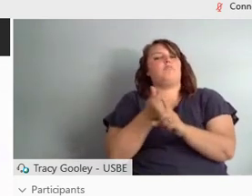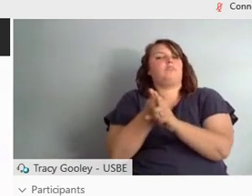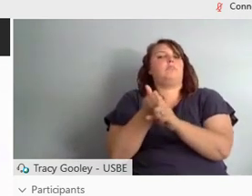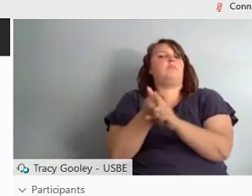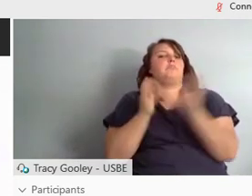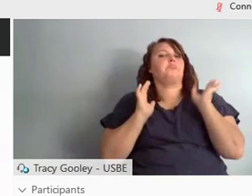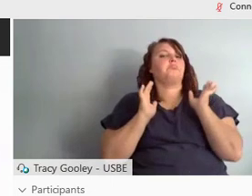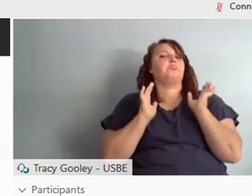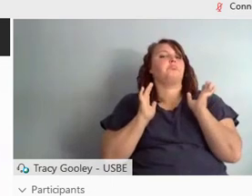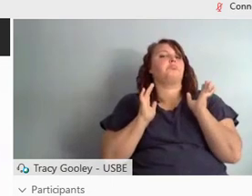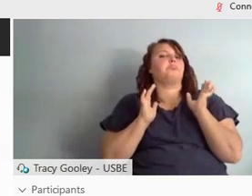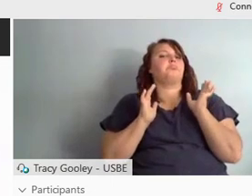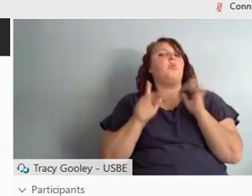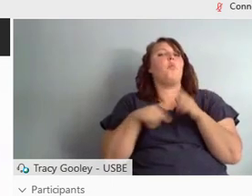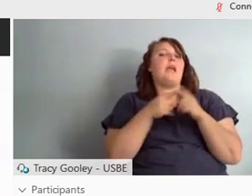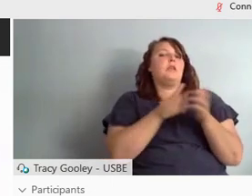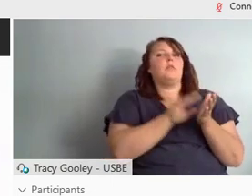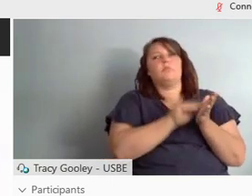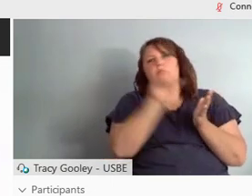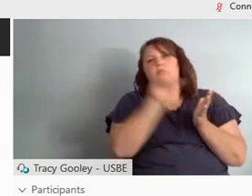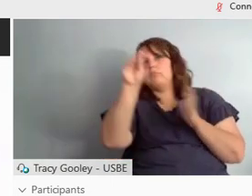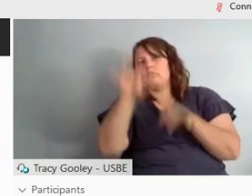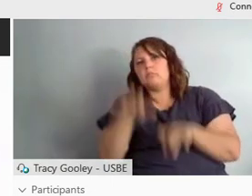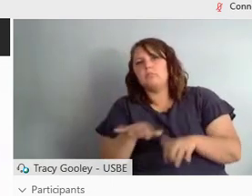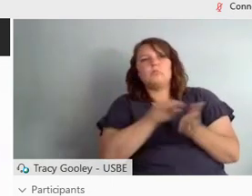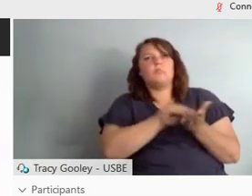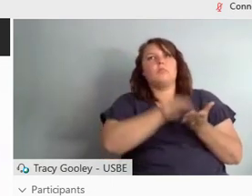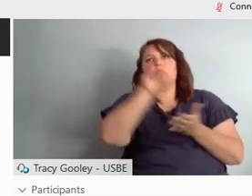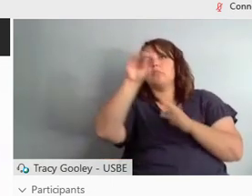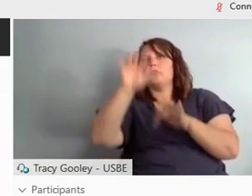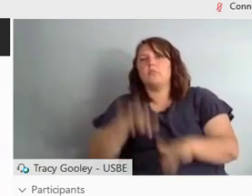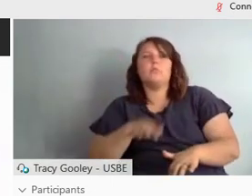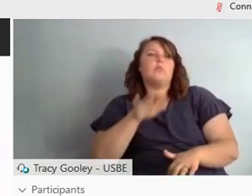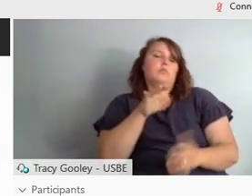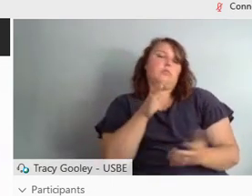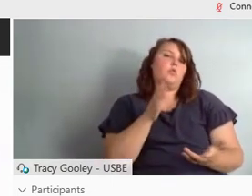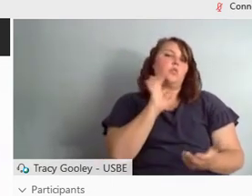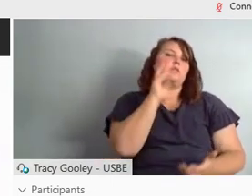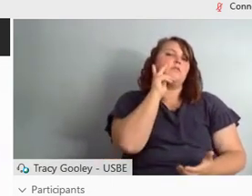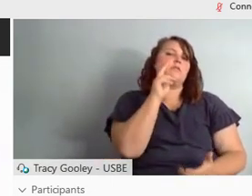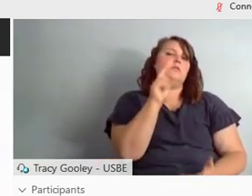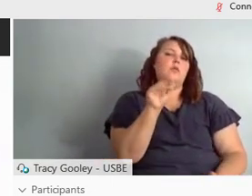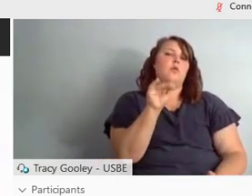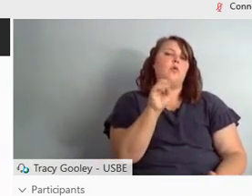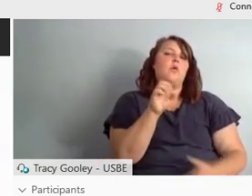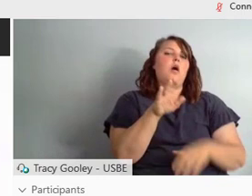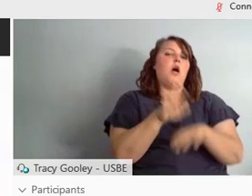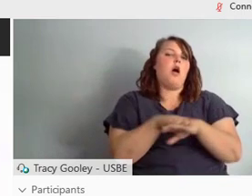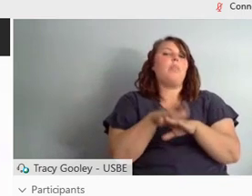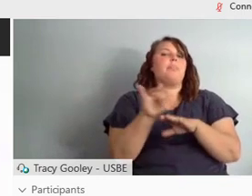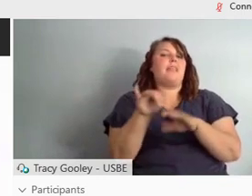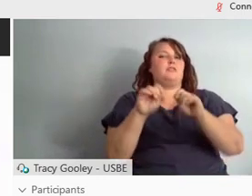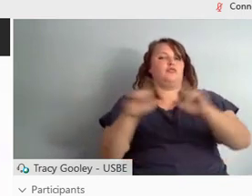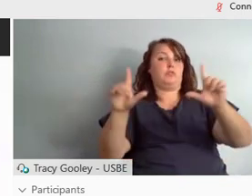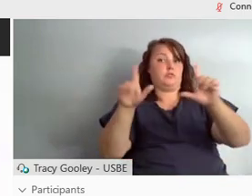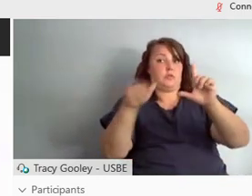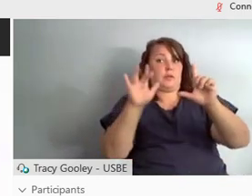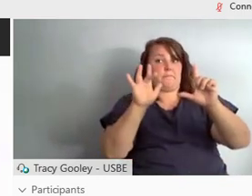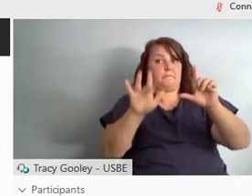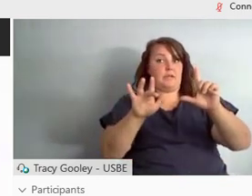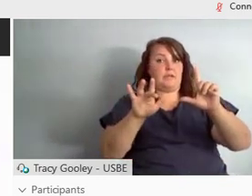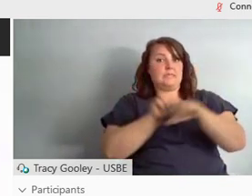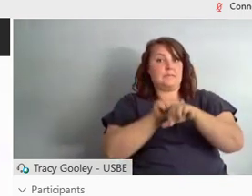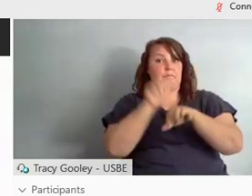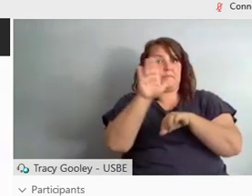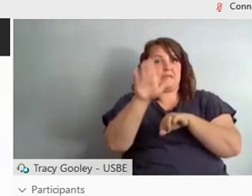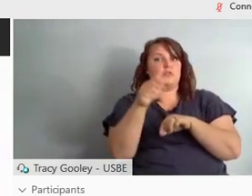scores for you once you put it in. You'll see a note on the screen, like once the submit button has been clicked,